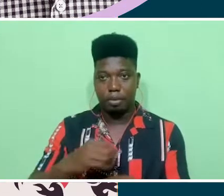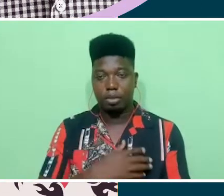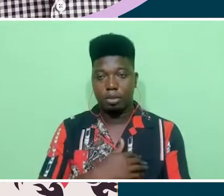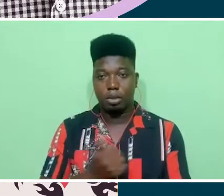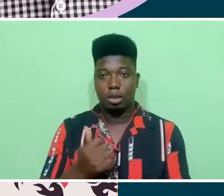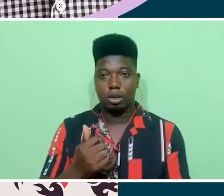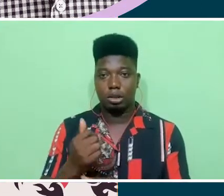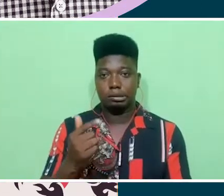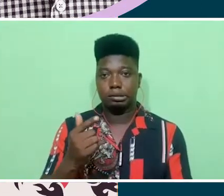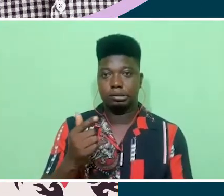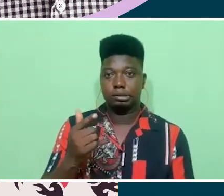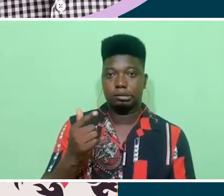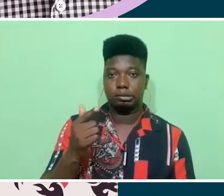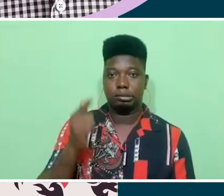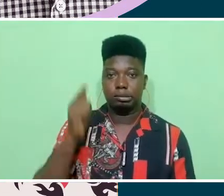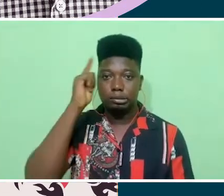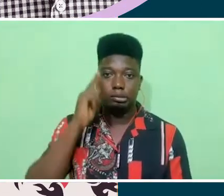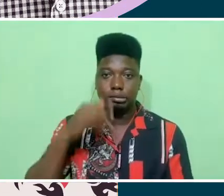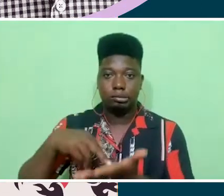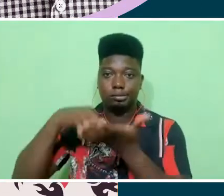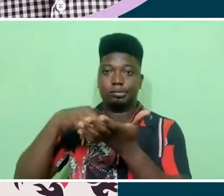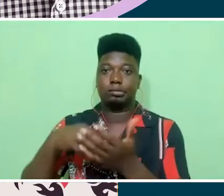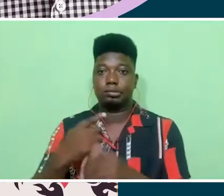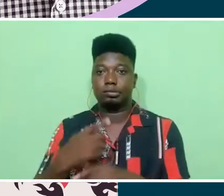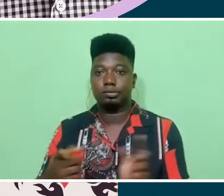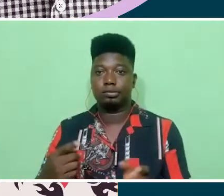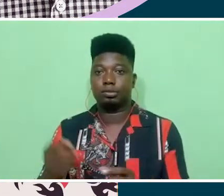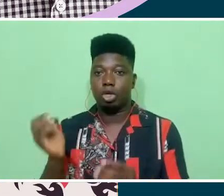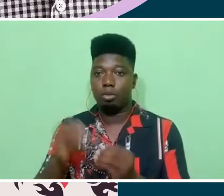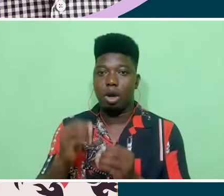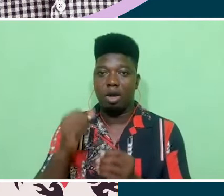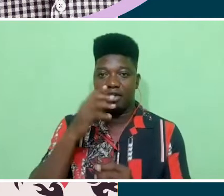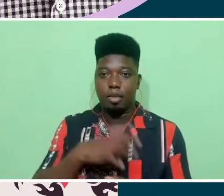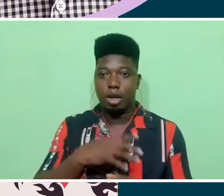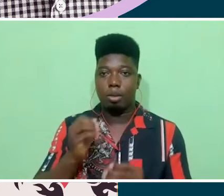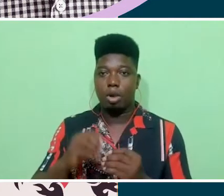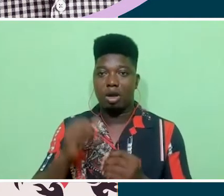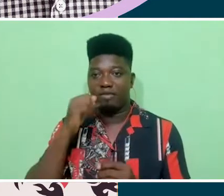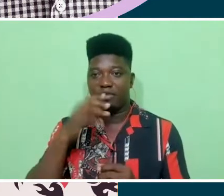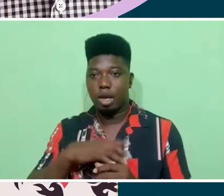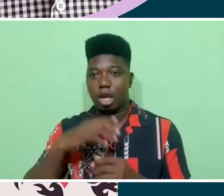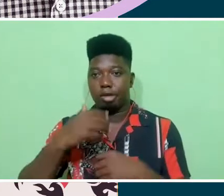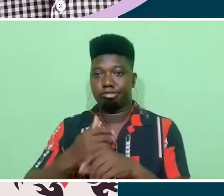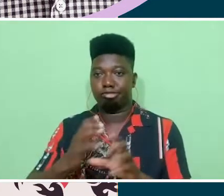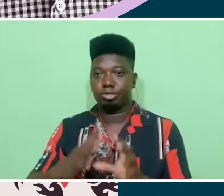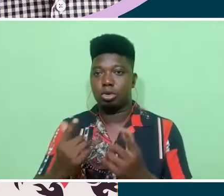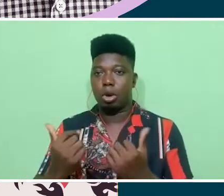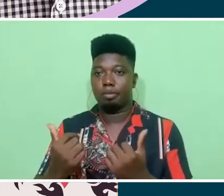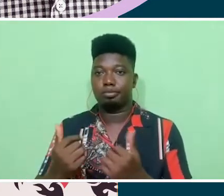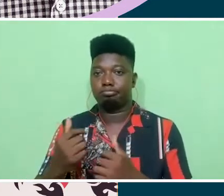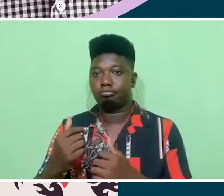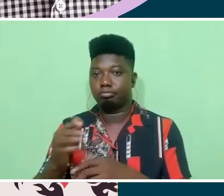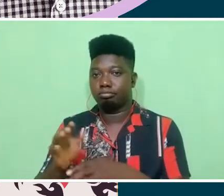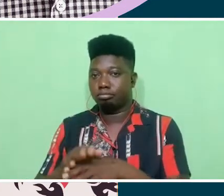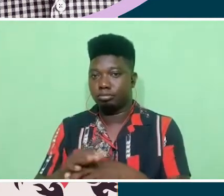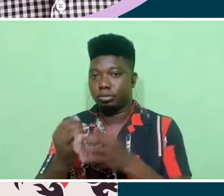seen more female readers, more female creators come in, the industry has started to move away from the kind of the dark aggression